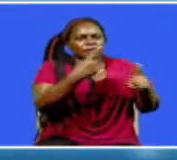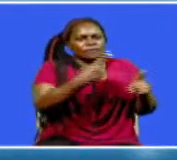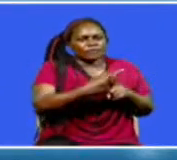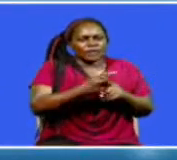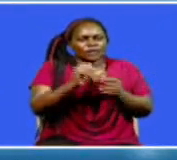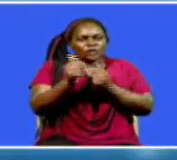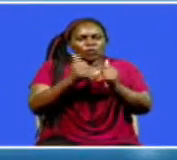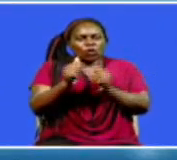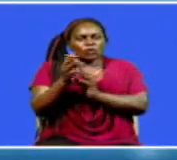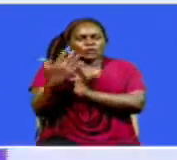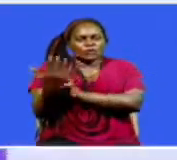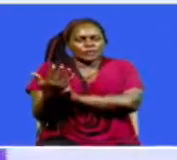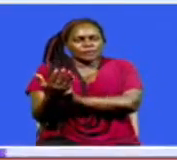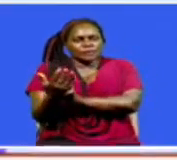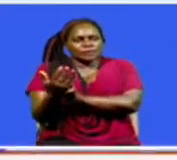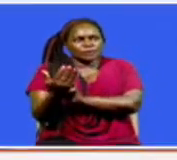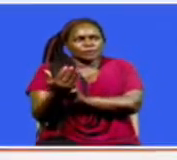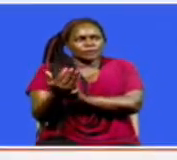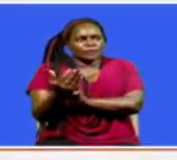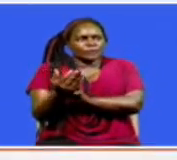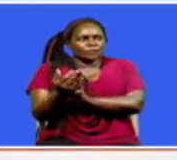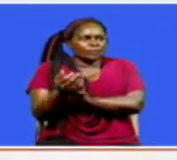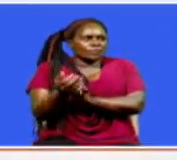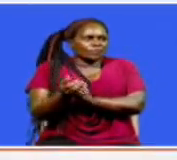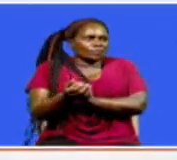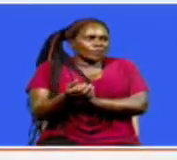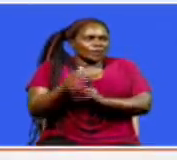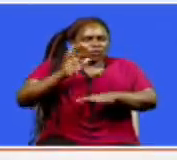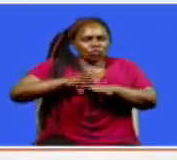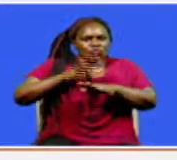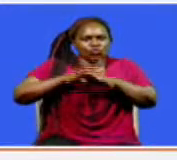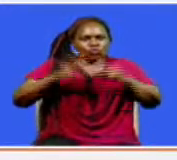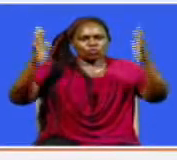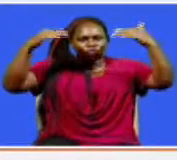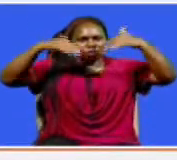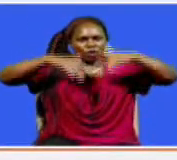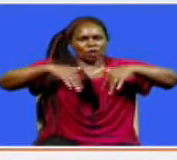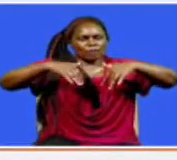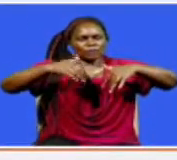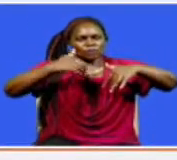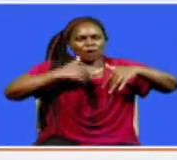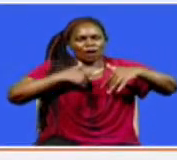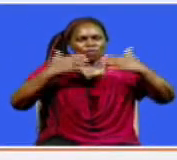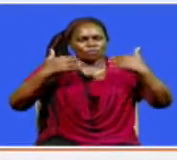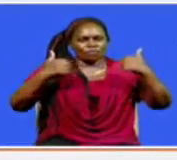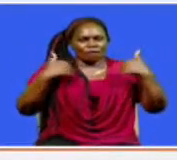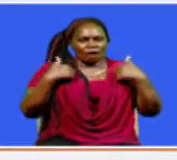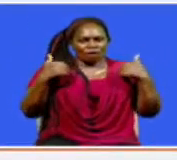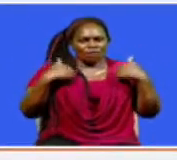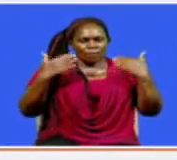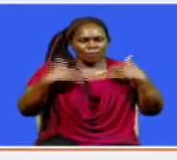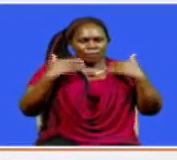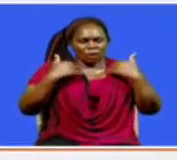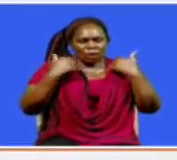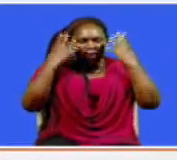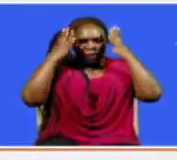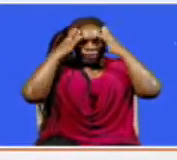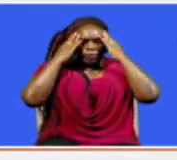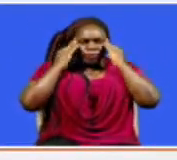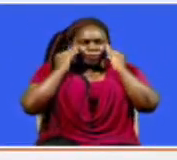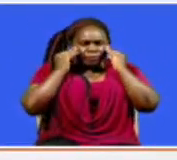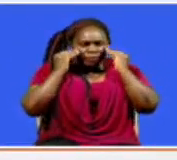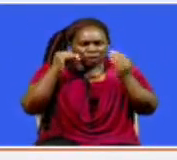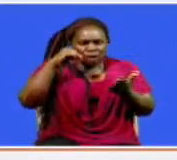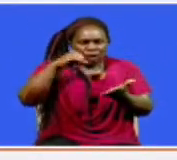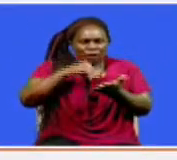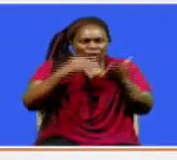of sports. Sports is a good forum to help people distress and also bring